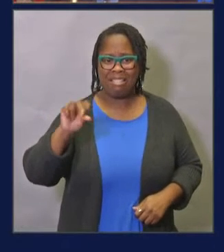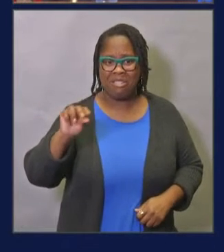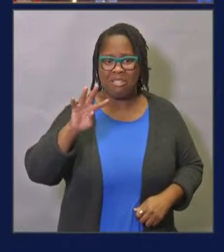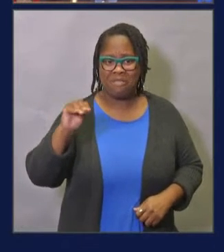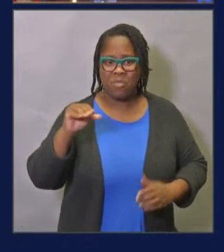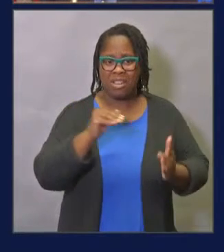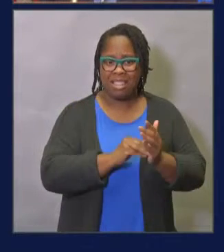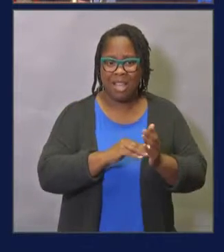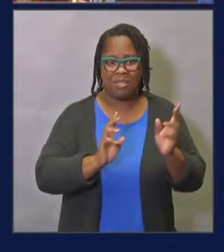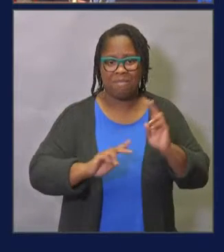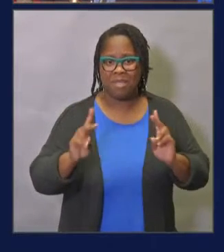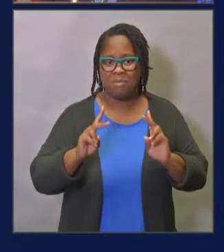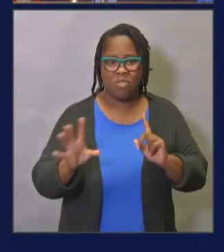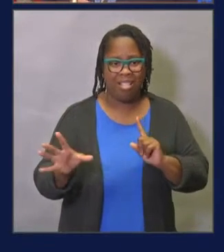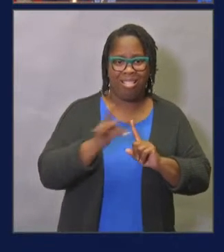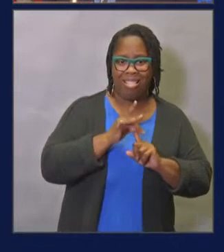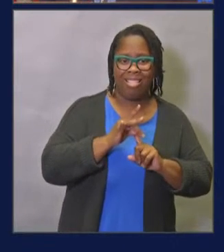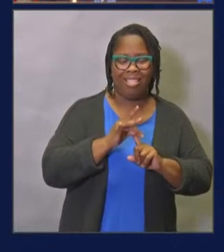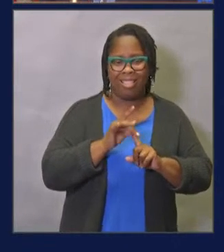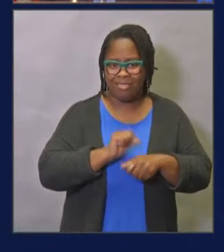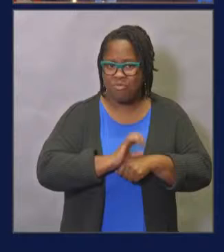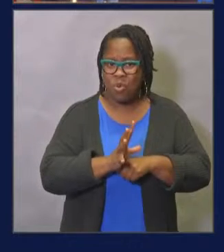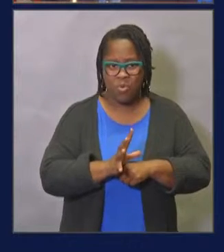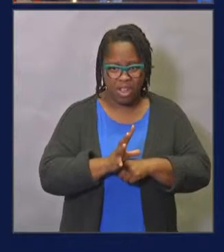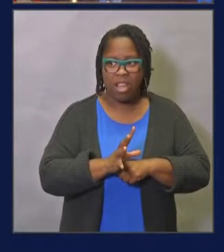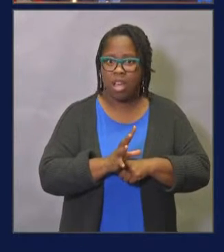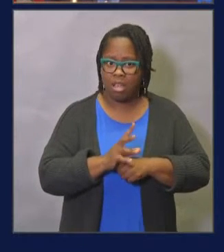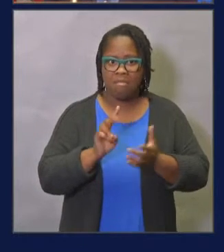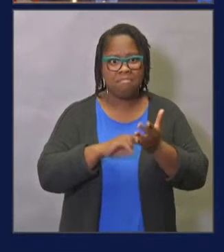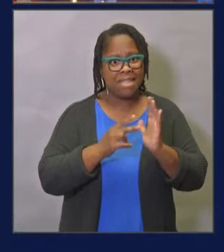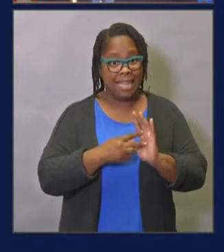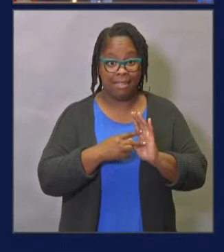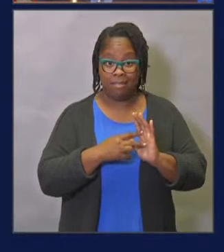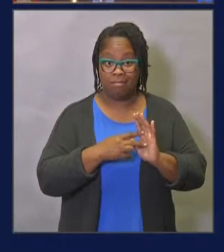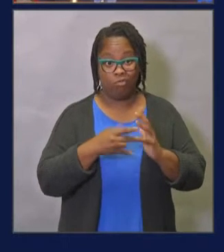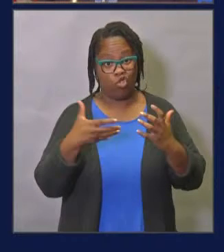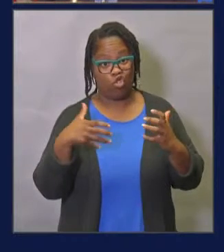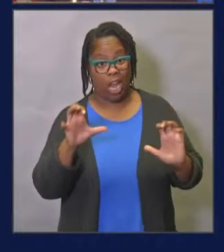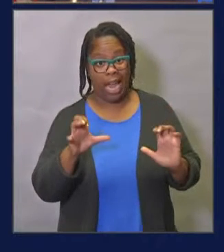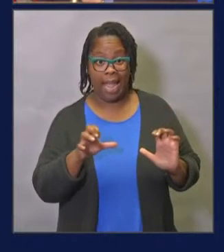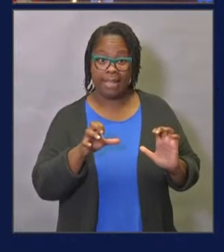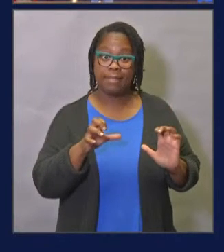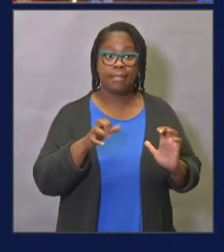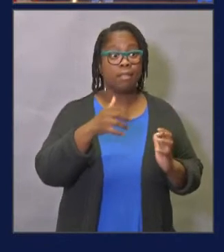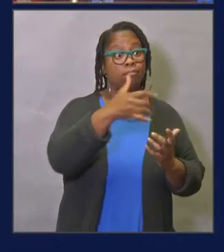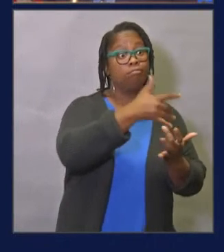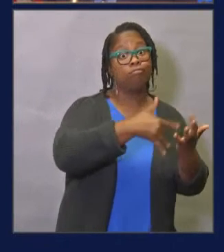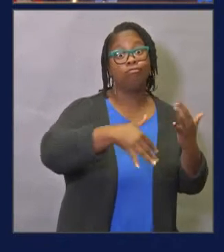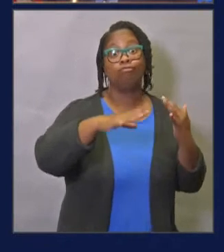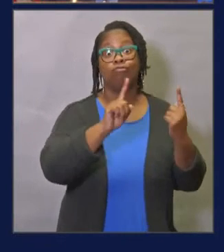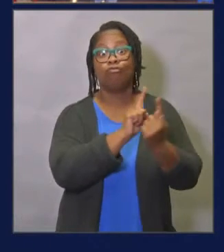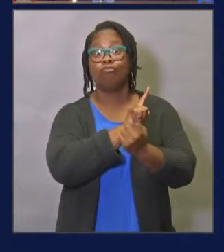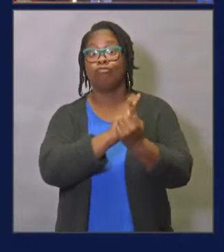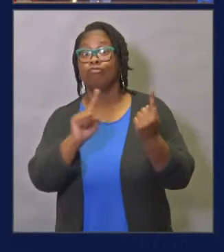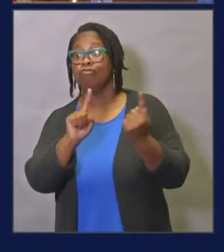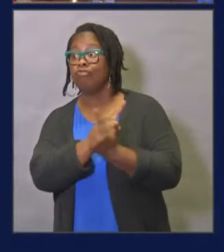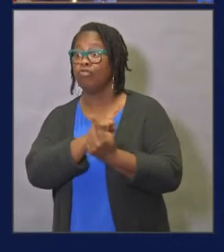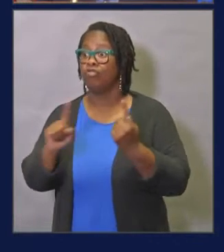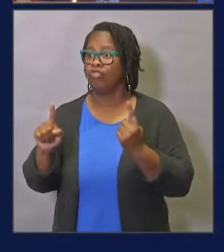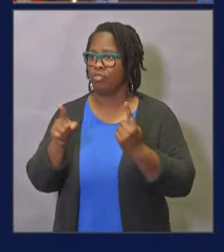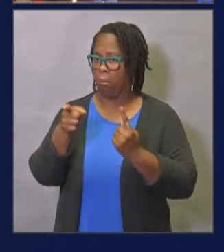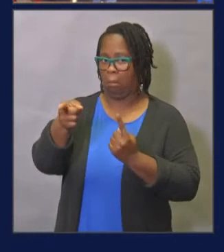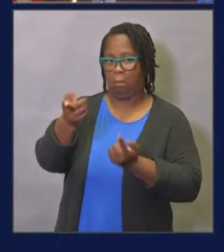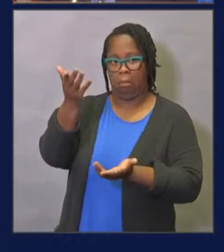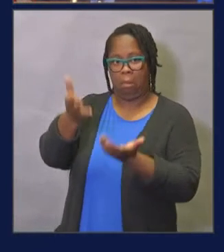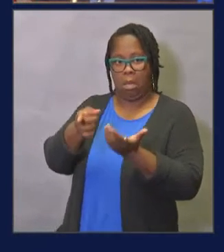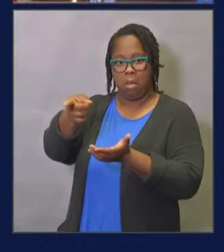day, there's a significant increase in the probability that among the many encounters each individual has